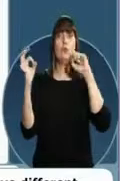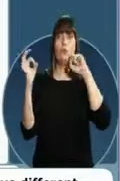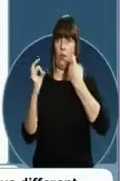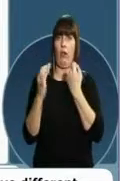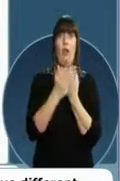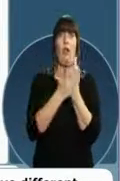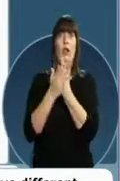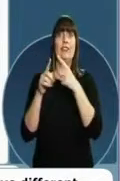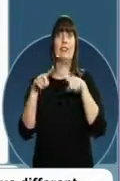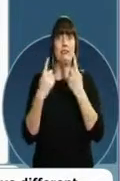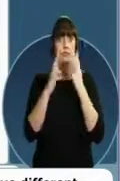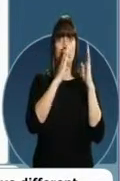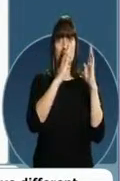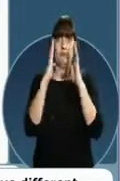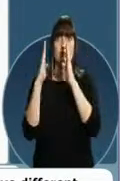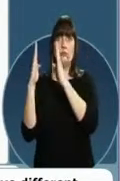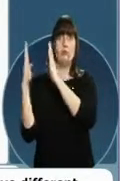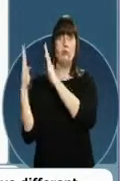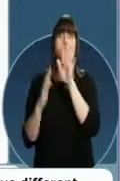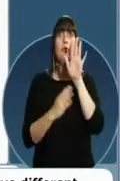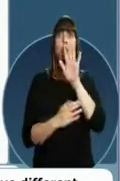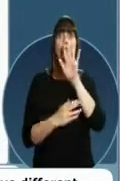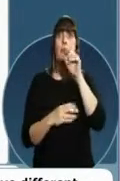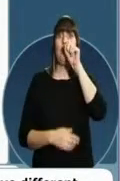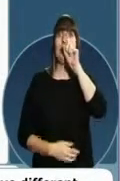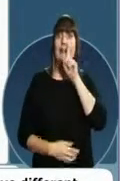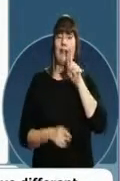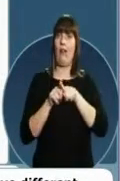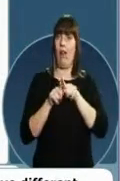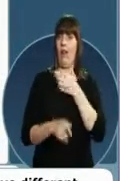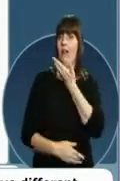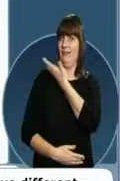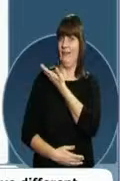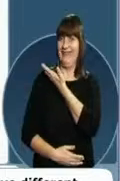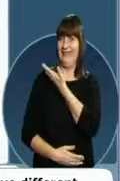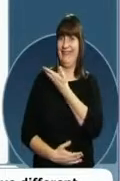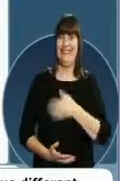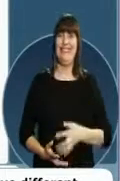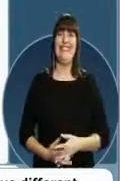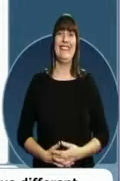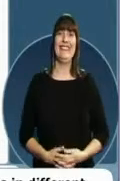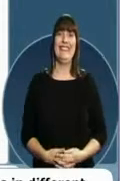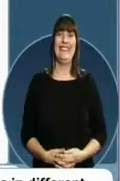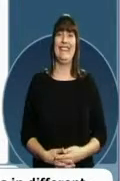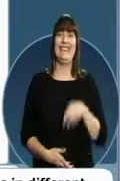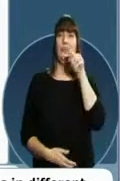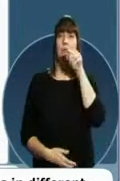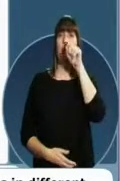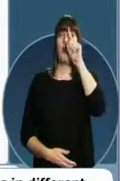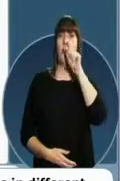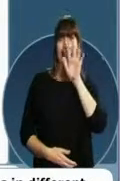Now for each tense, the time tube will appear with different sections shaded pink, like this.